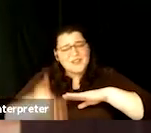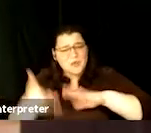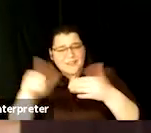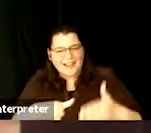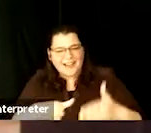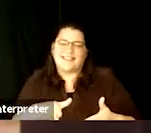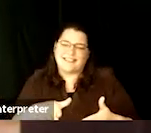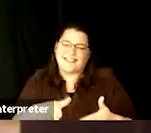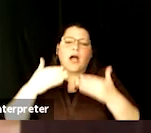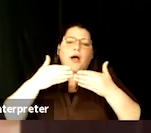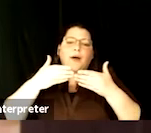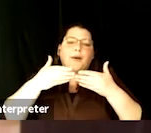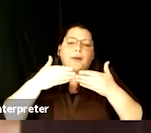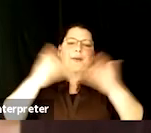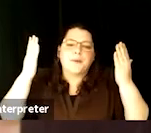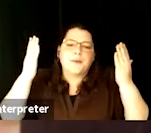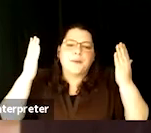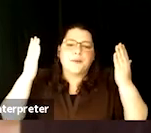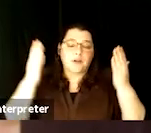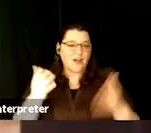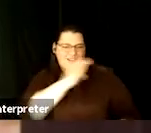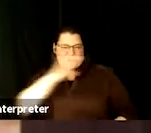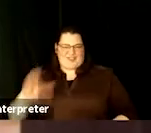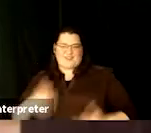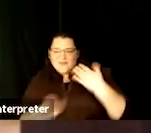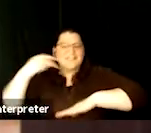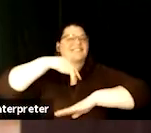Christ is risen, and the evil ones are cast down.